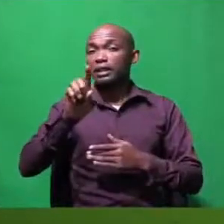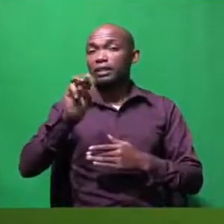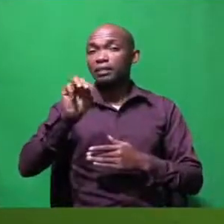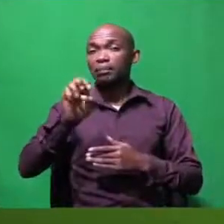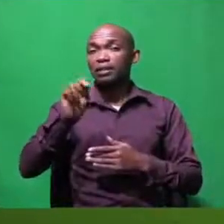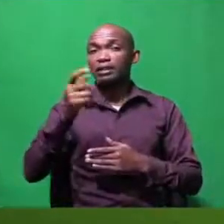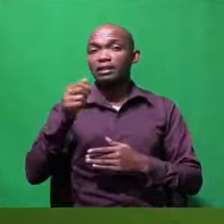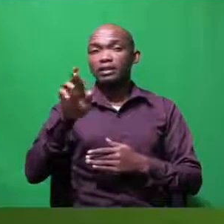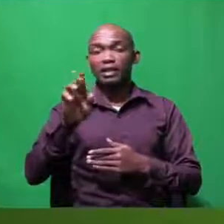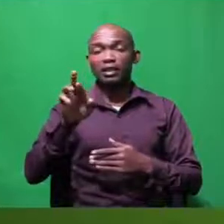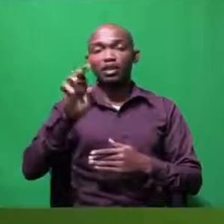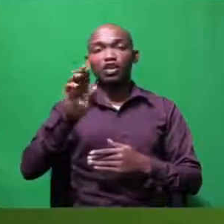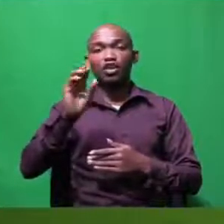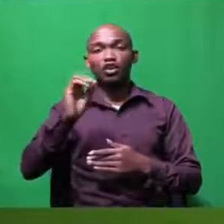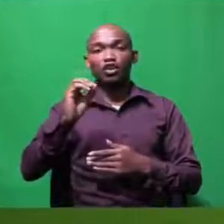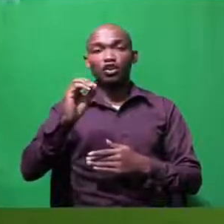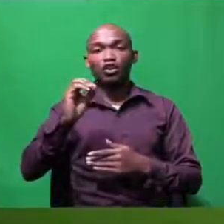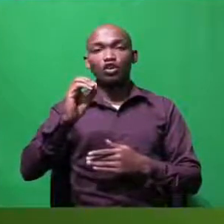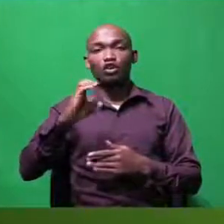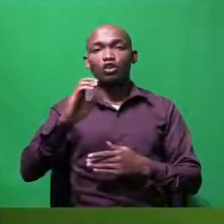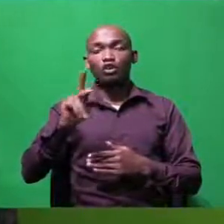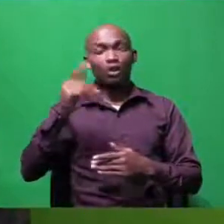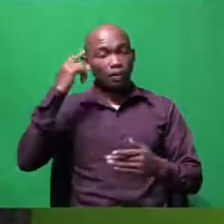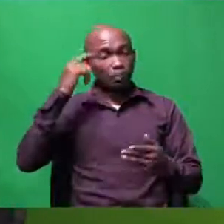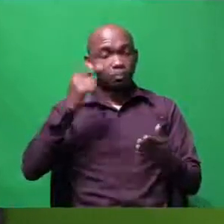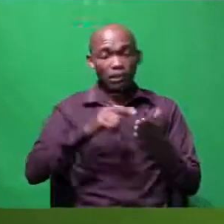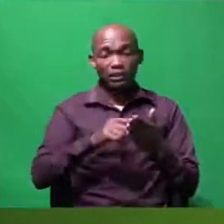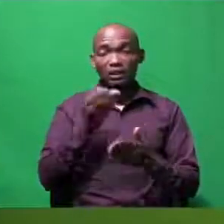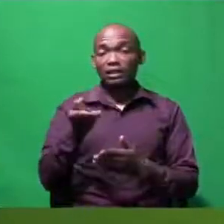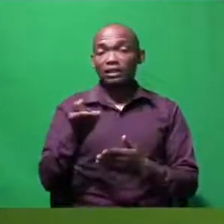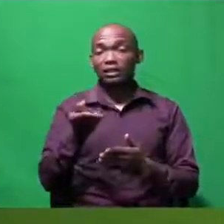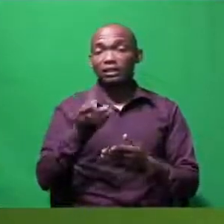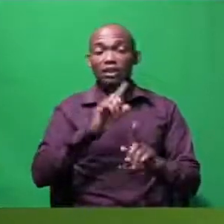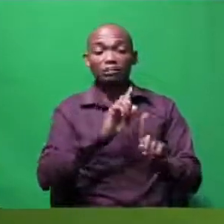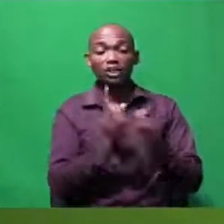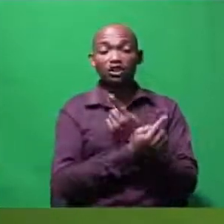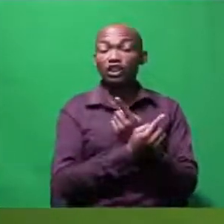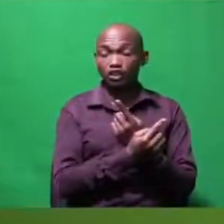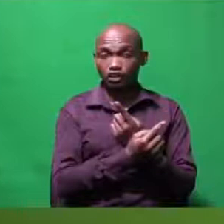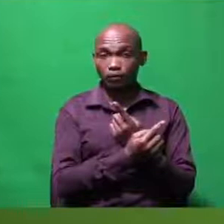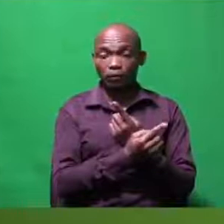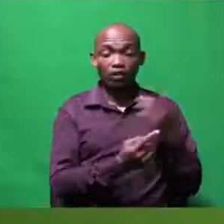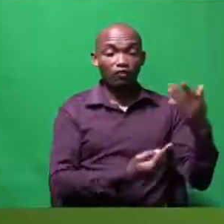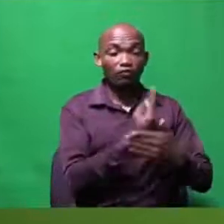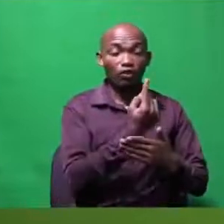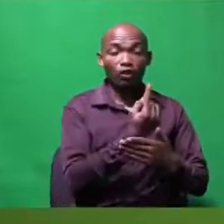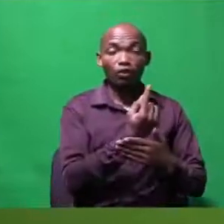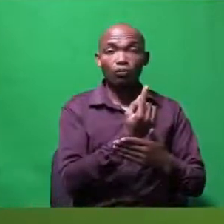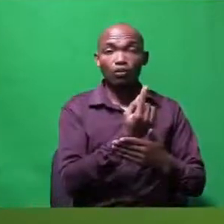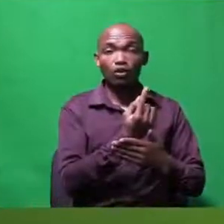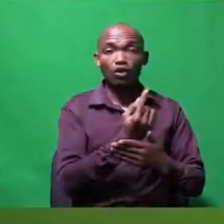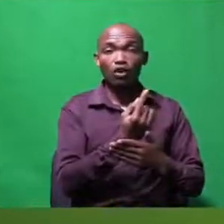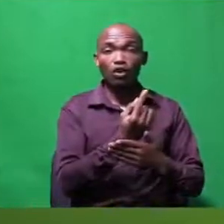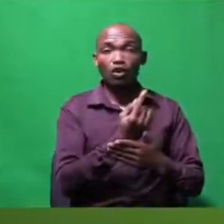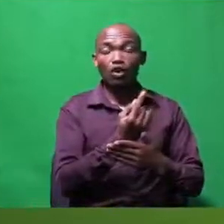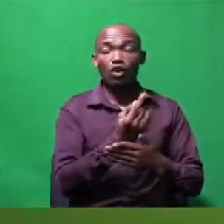students, when we say the word undergo, it means that it can be changed from